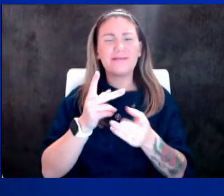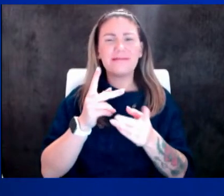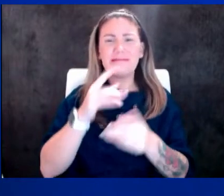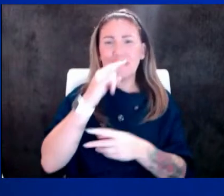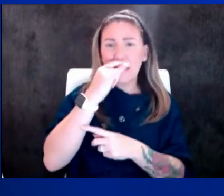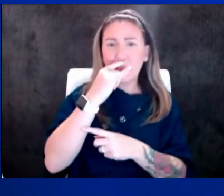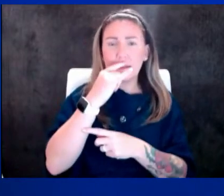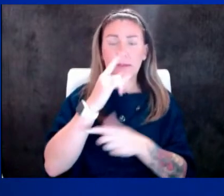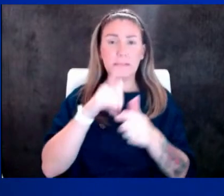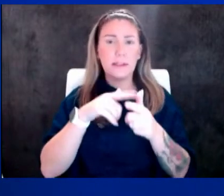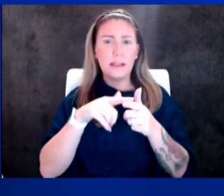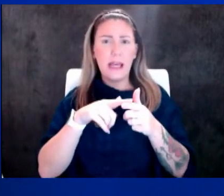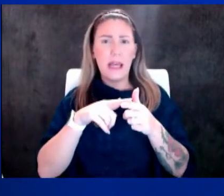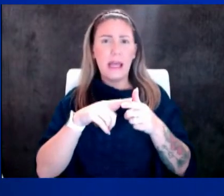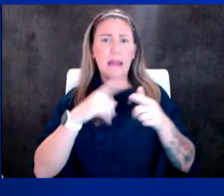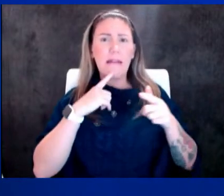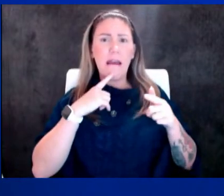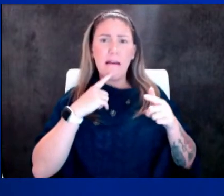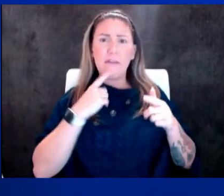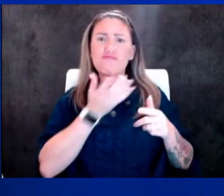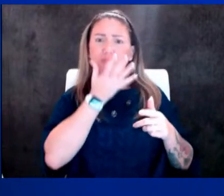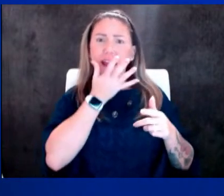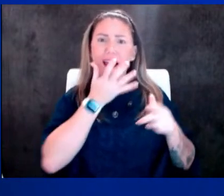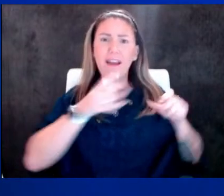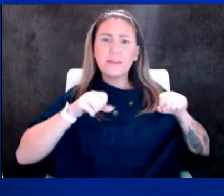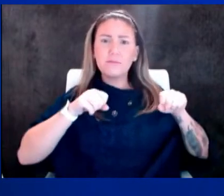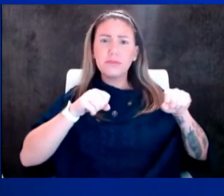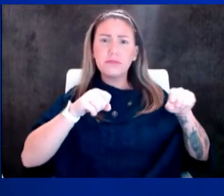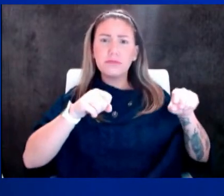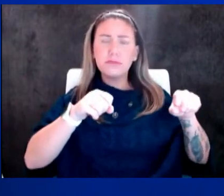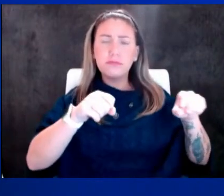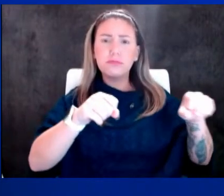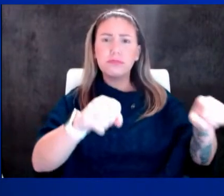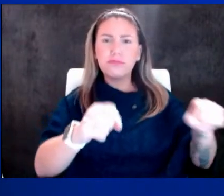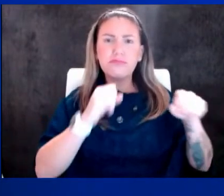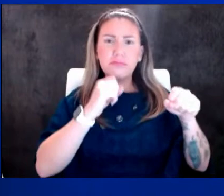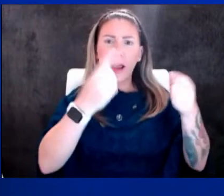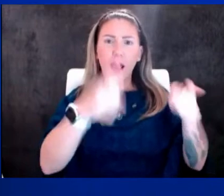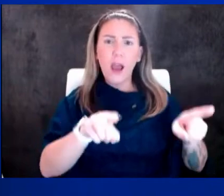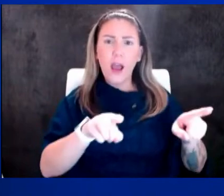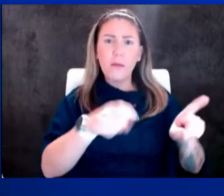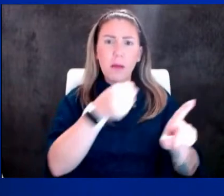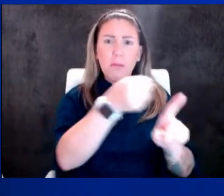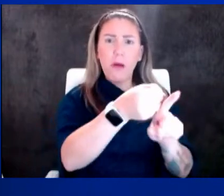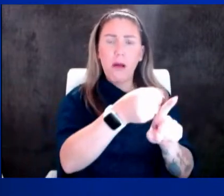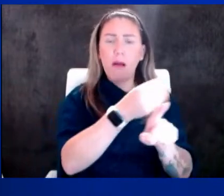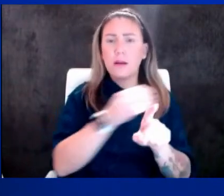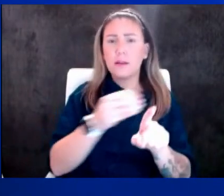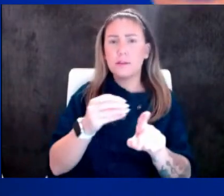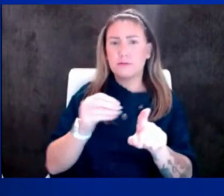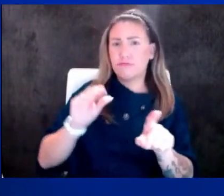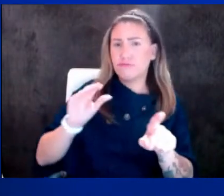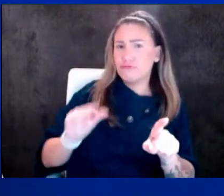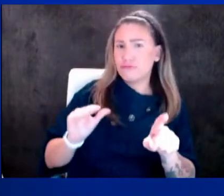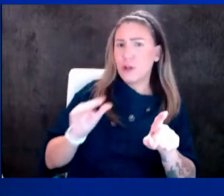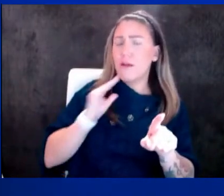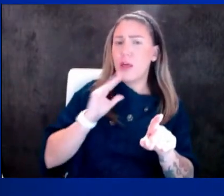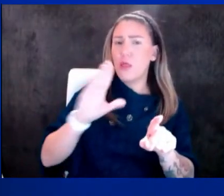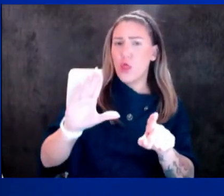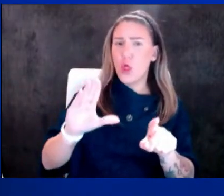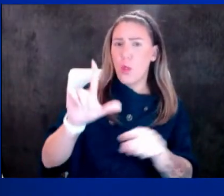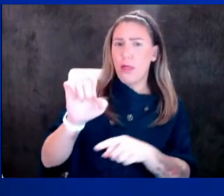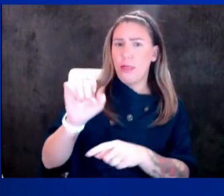came in, and a child had lost their leg. Yeah. And been riding in somebody's lap, and the